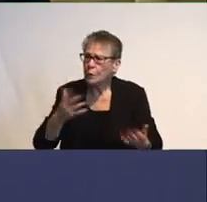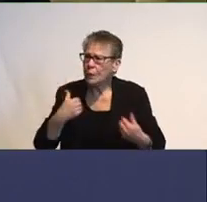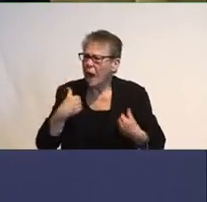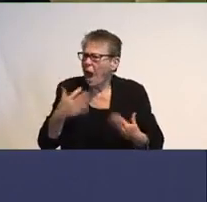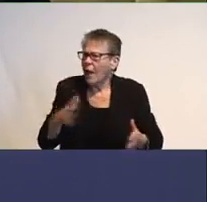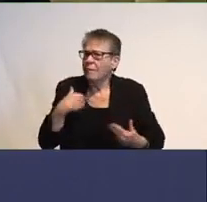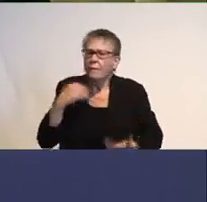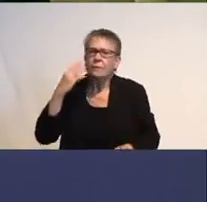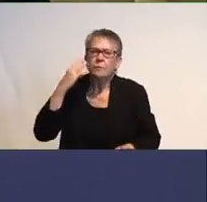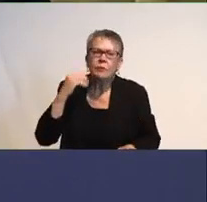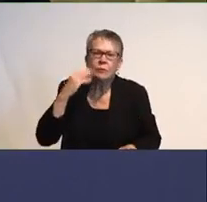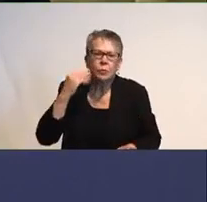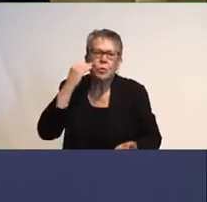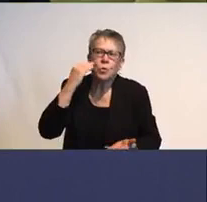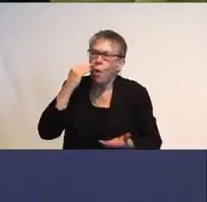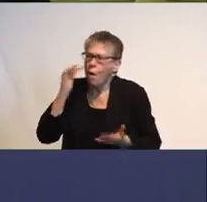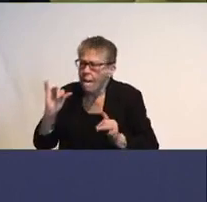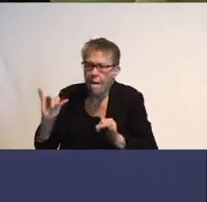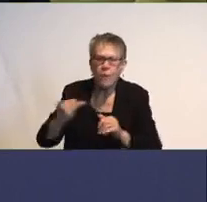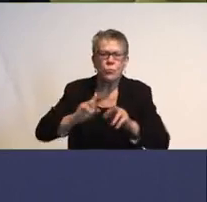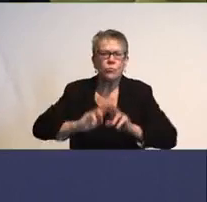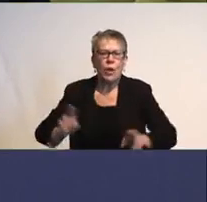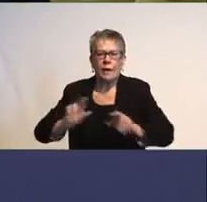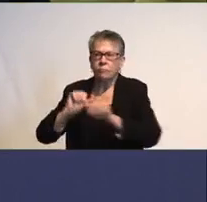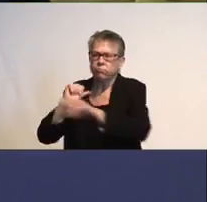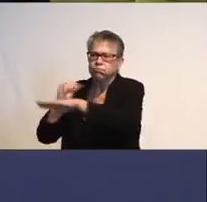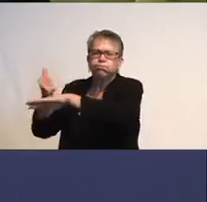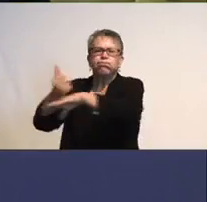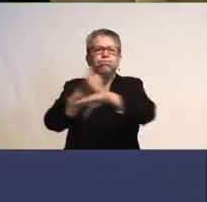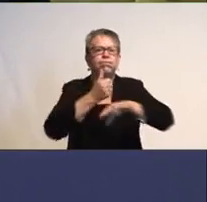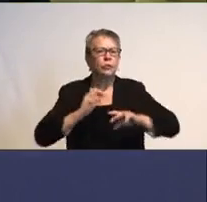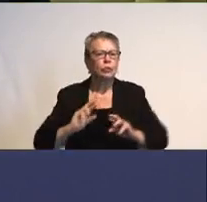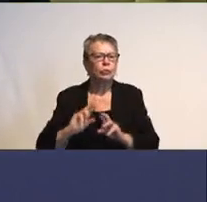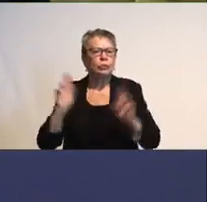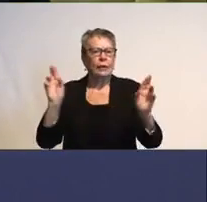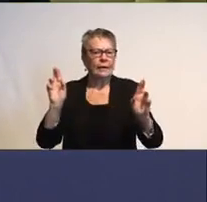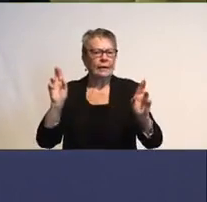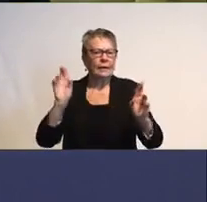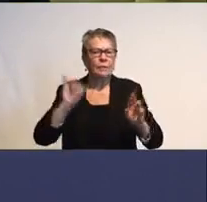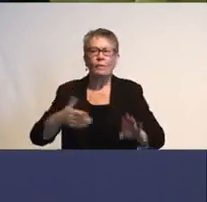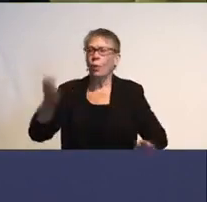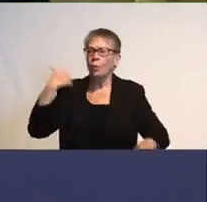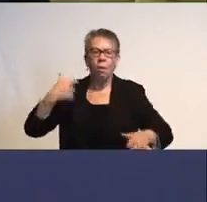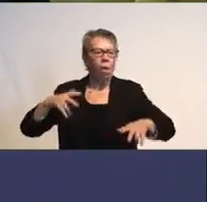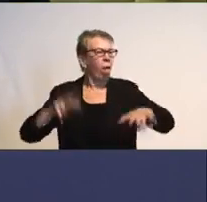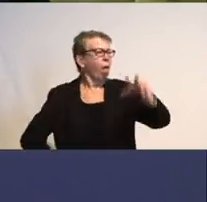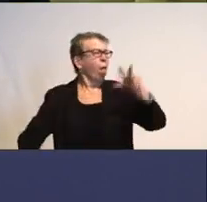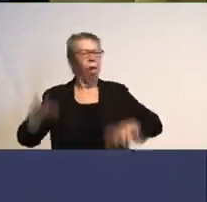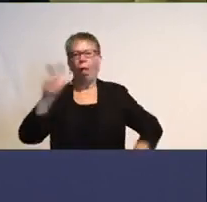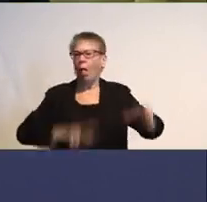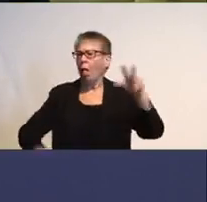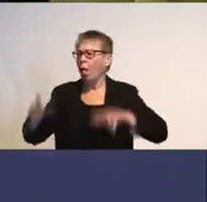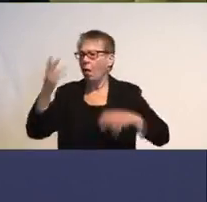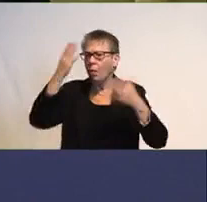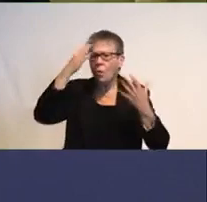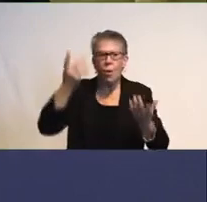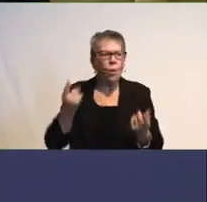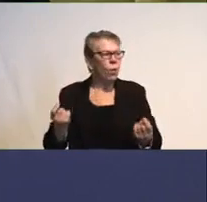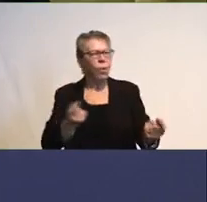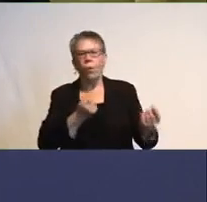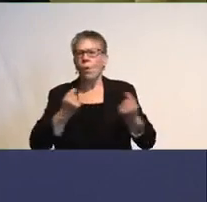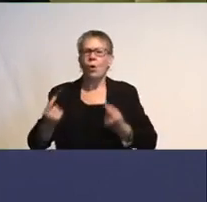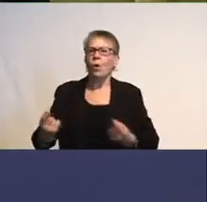got, all of you have a playbook that we did not have 22 months ago. Thank you for those. Daniel, good